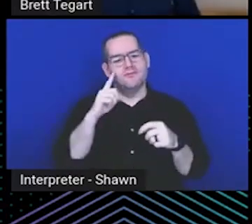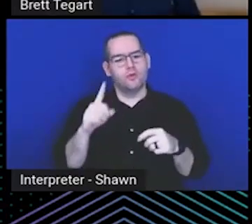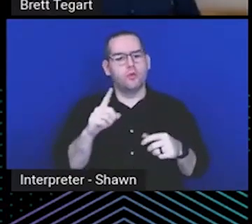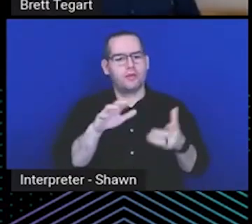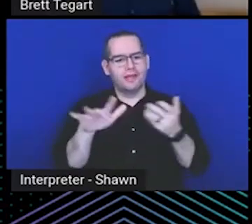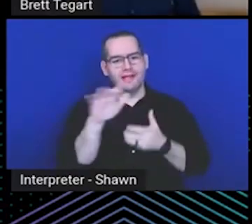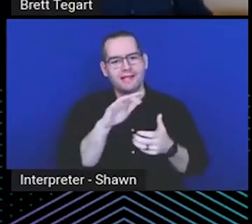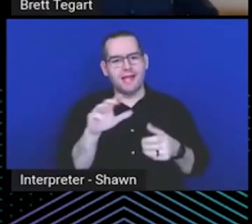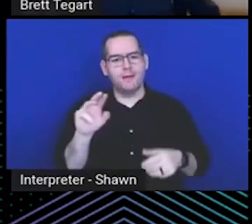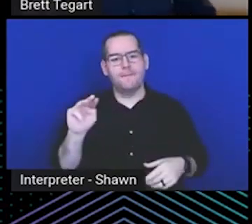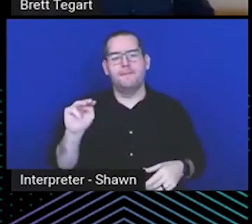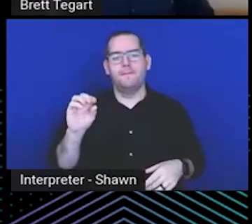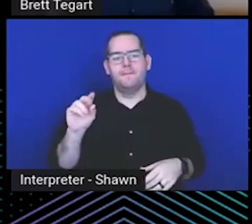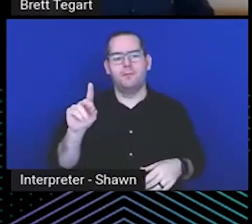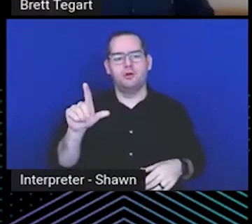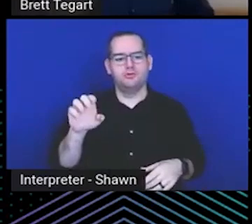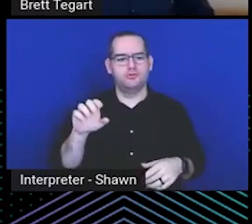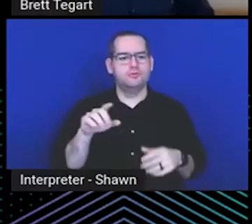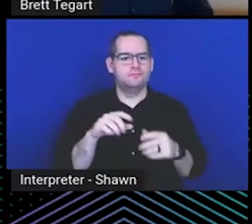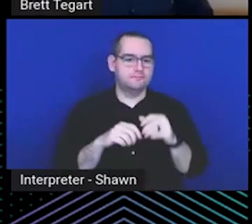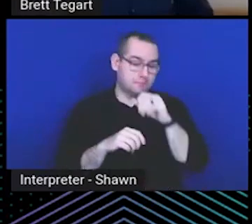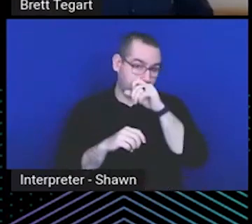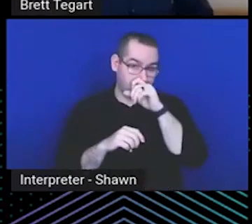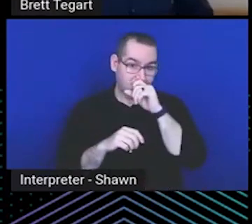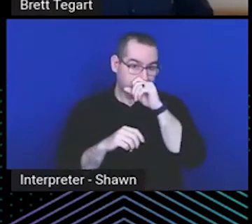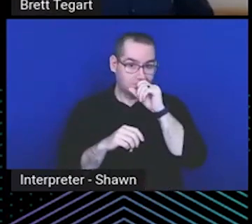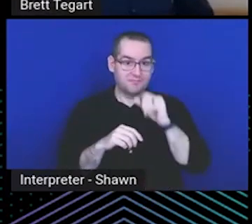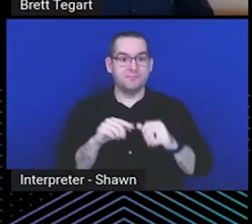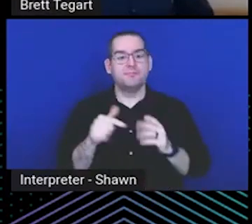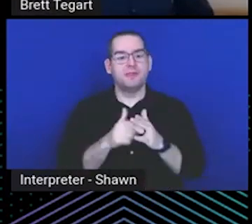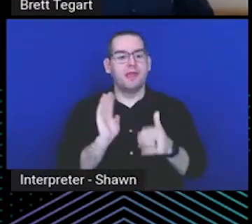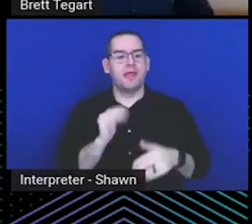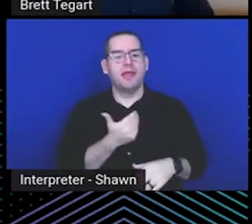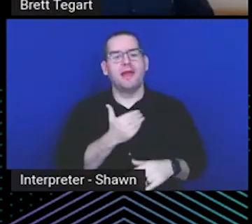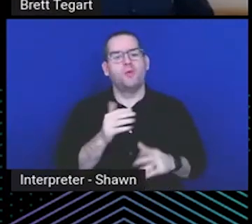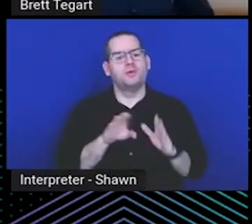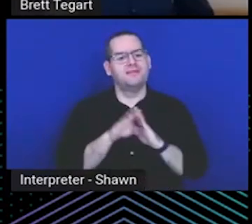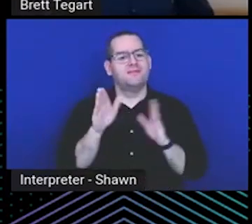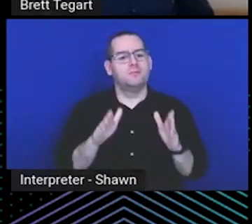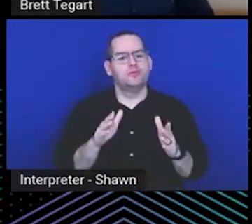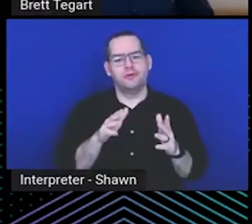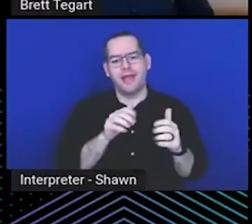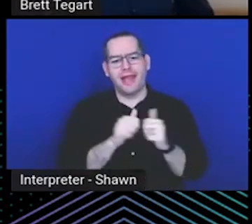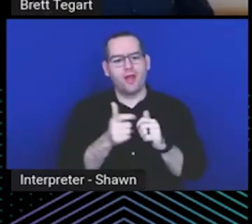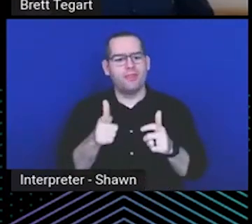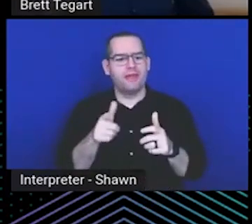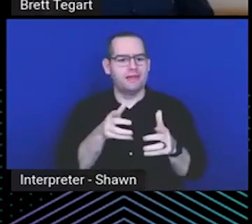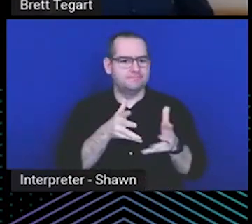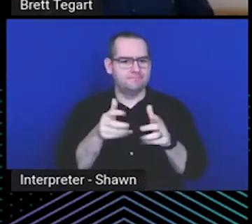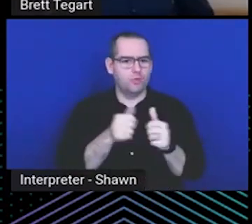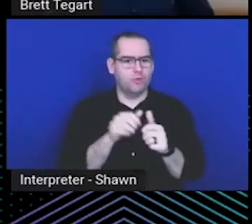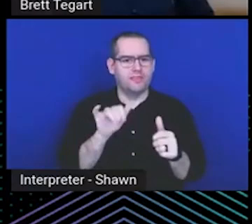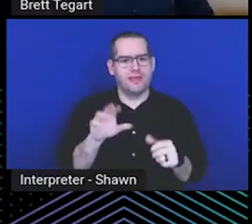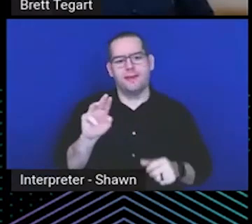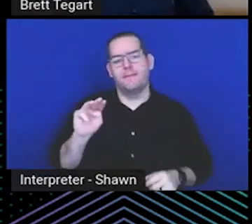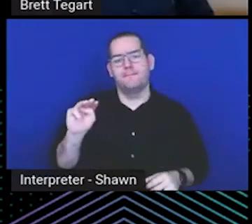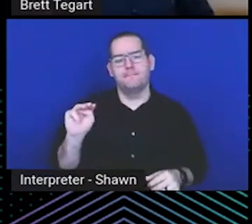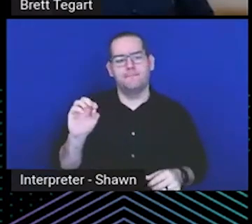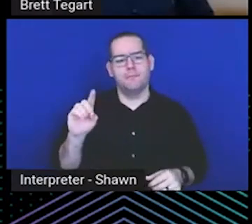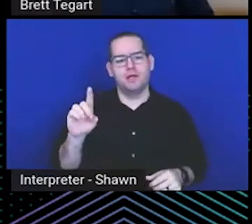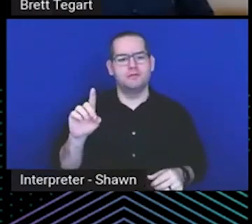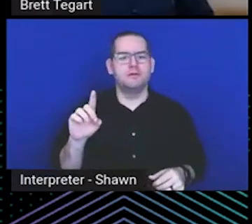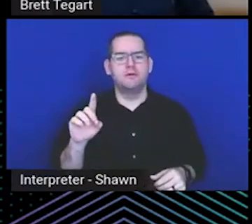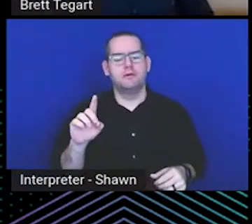building out. This is how our developers interact with the module. This determines everything